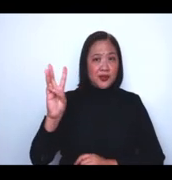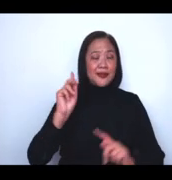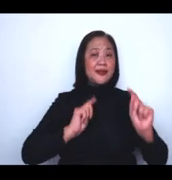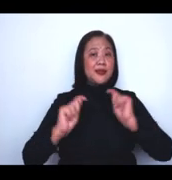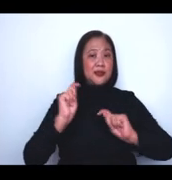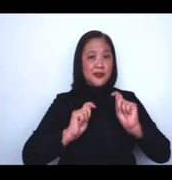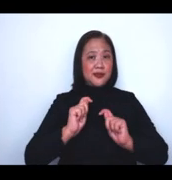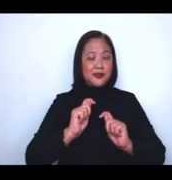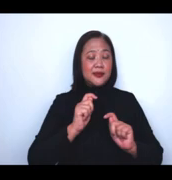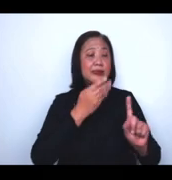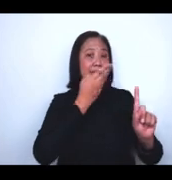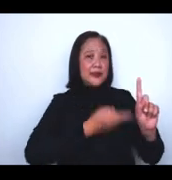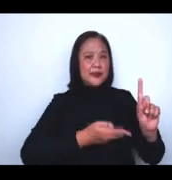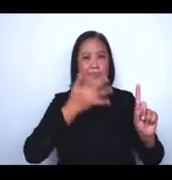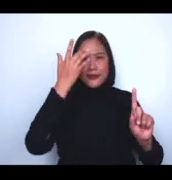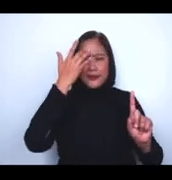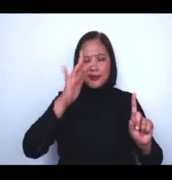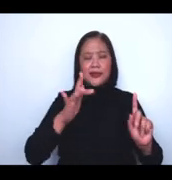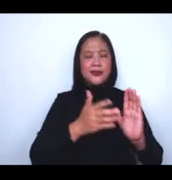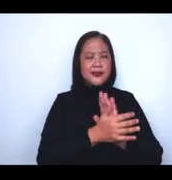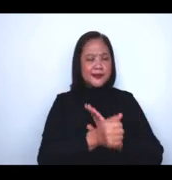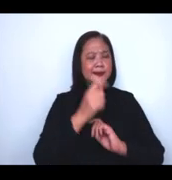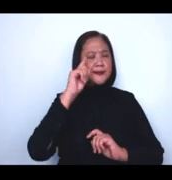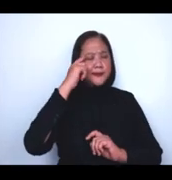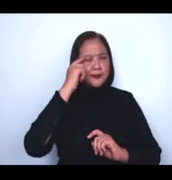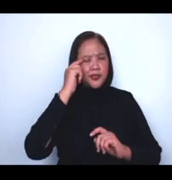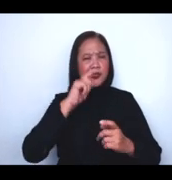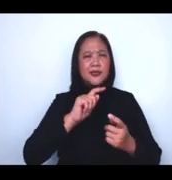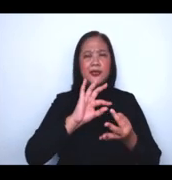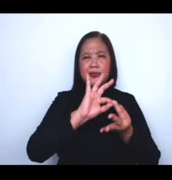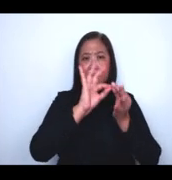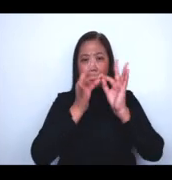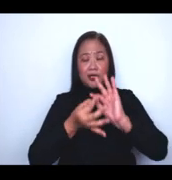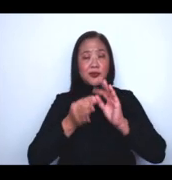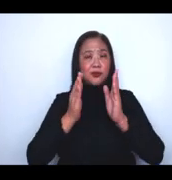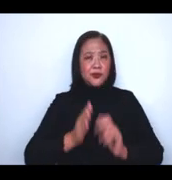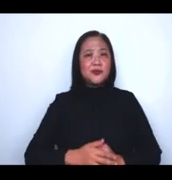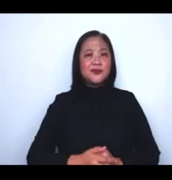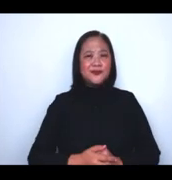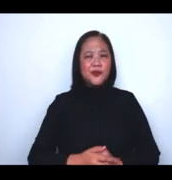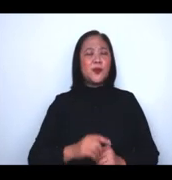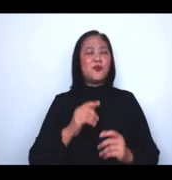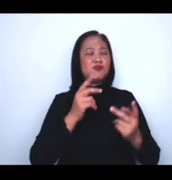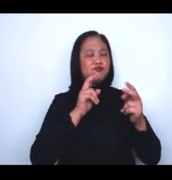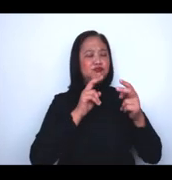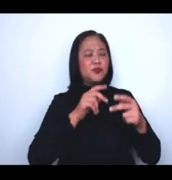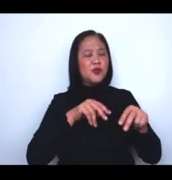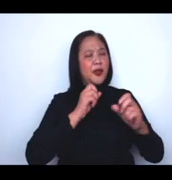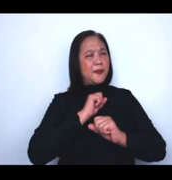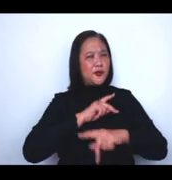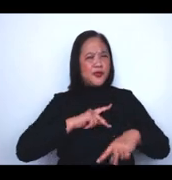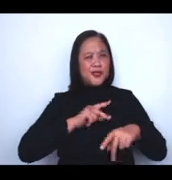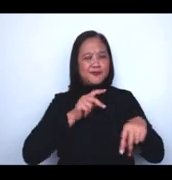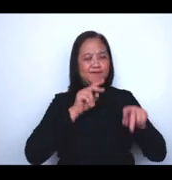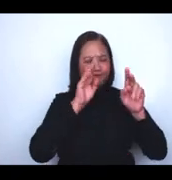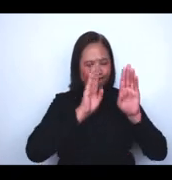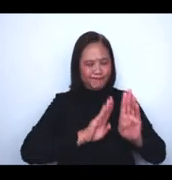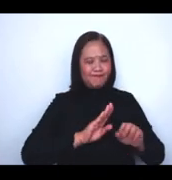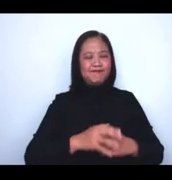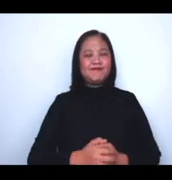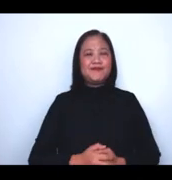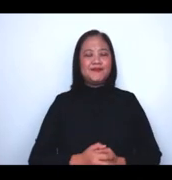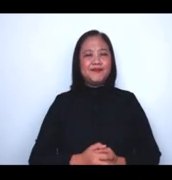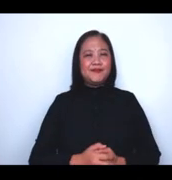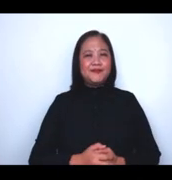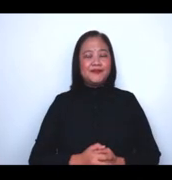that Tinio's gift as a thinker and a translator were most revealed and appreciated. It